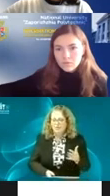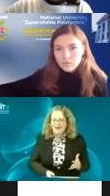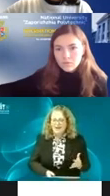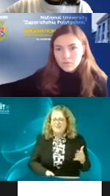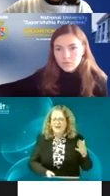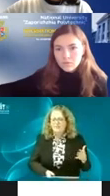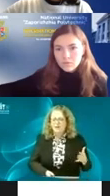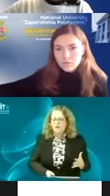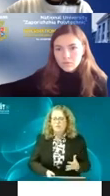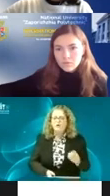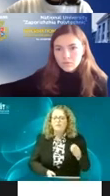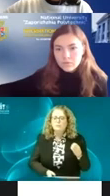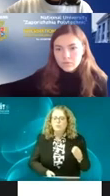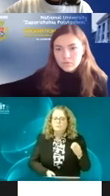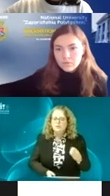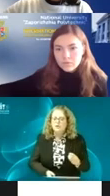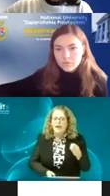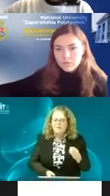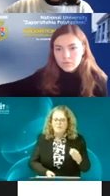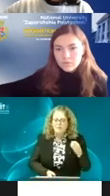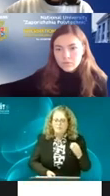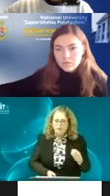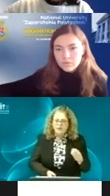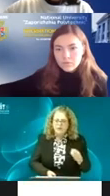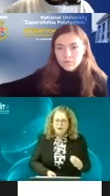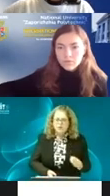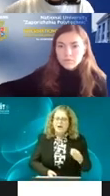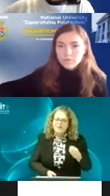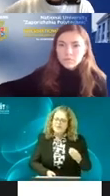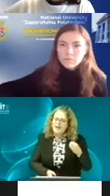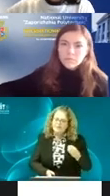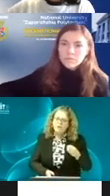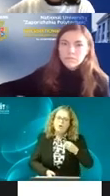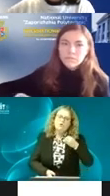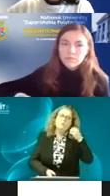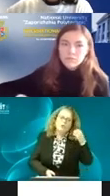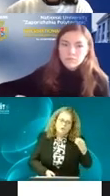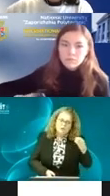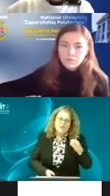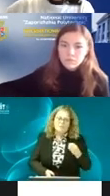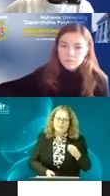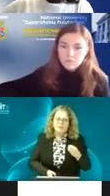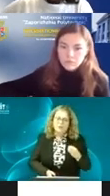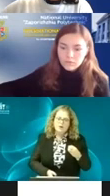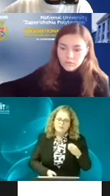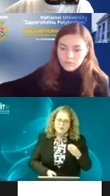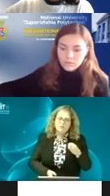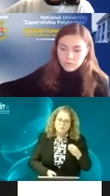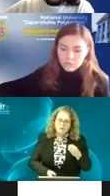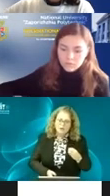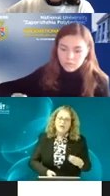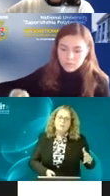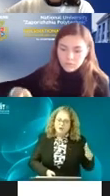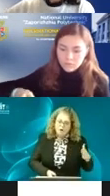a great game changer because it put speech in everybody's pocket. So I didn't have to go to purchase something to speak